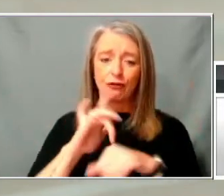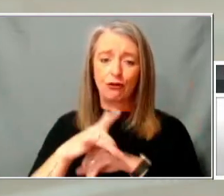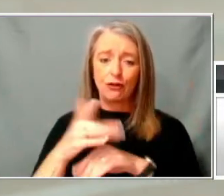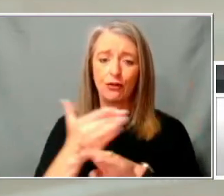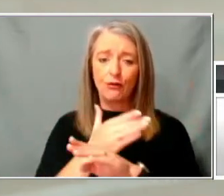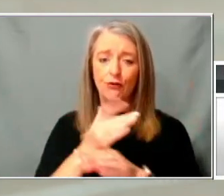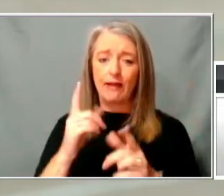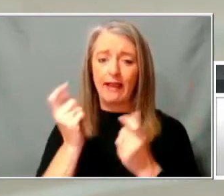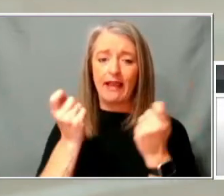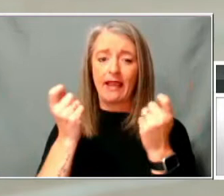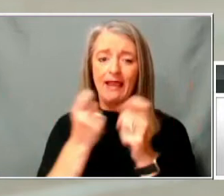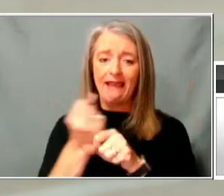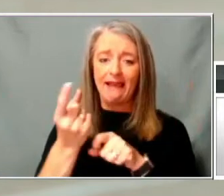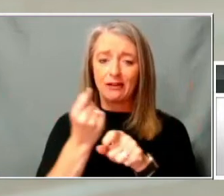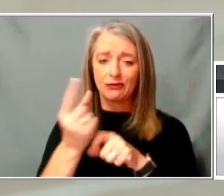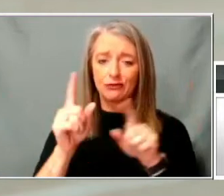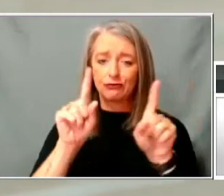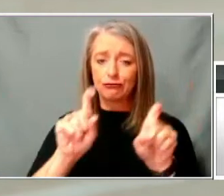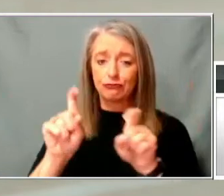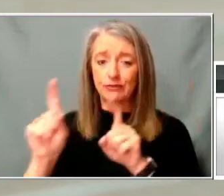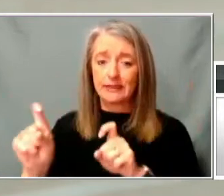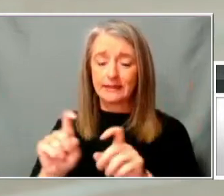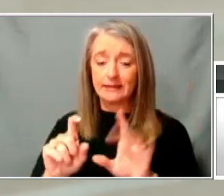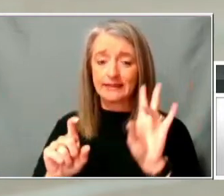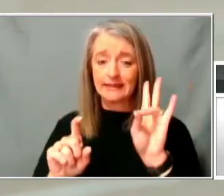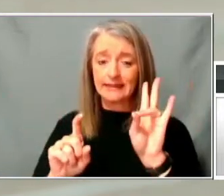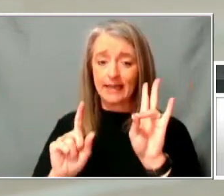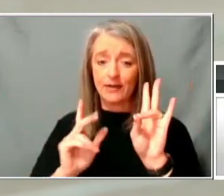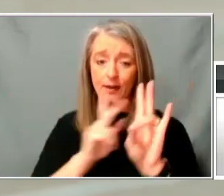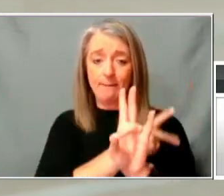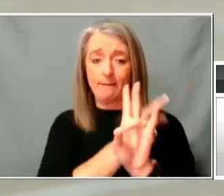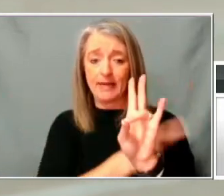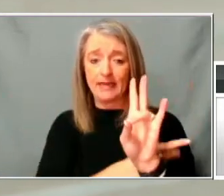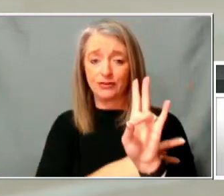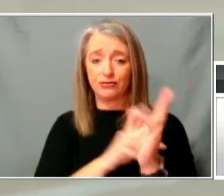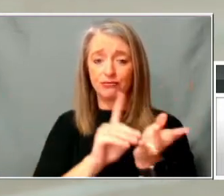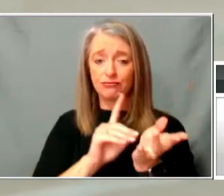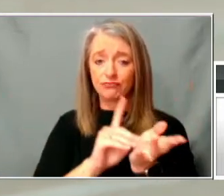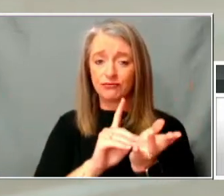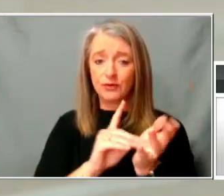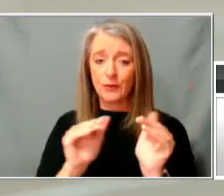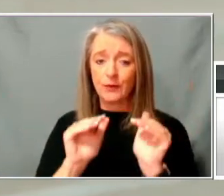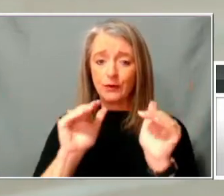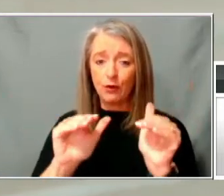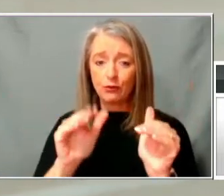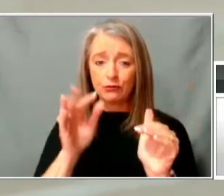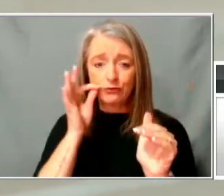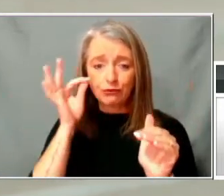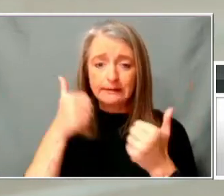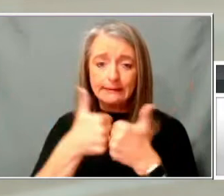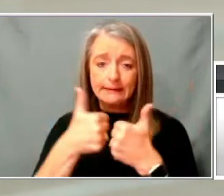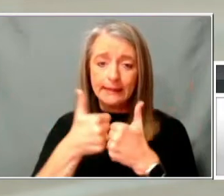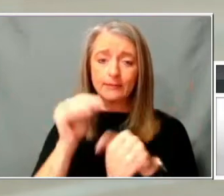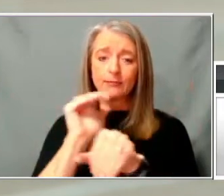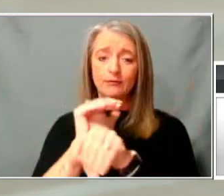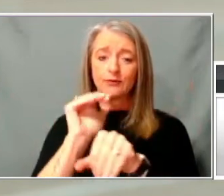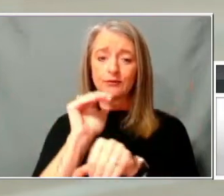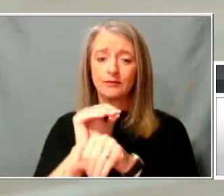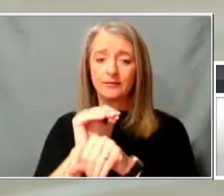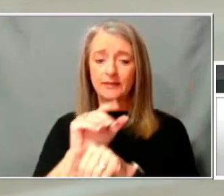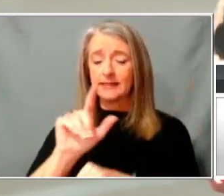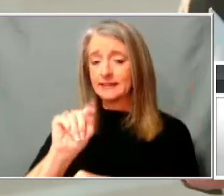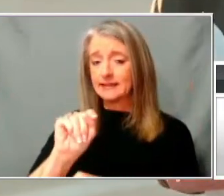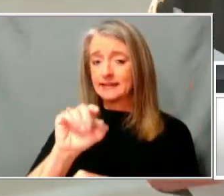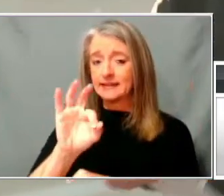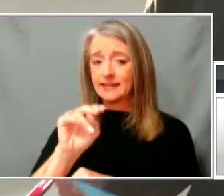screenings. Now, we told you that 7 of our patients and their doctors will take to the field tonight, and Tiffany Kessler is one of